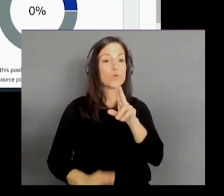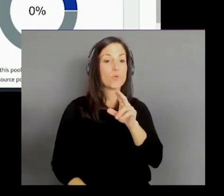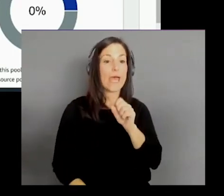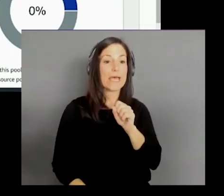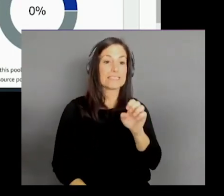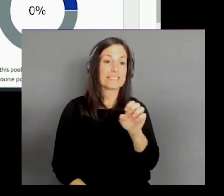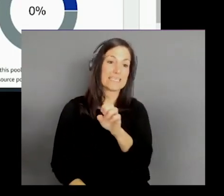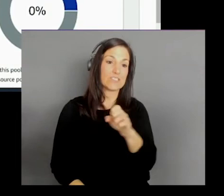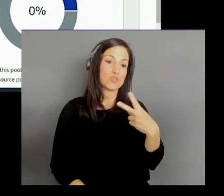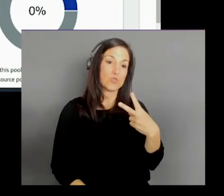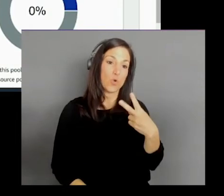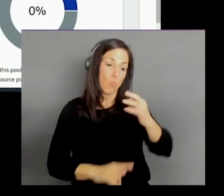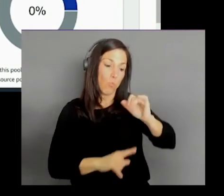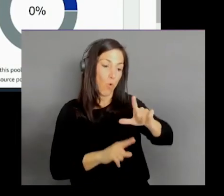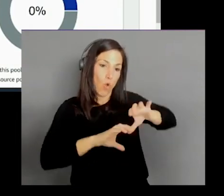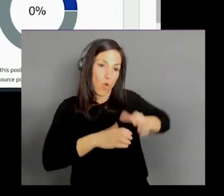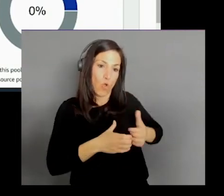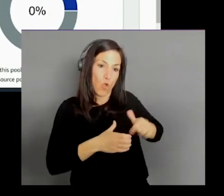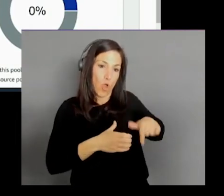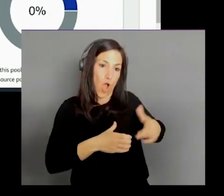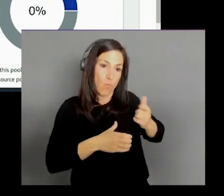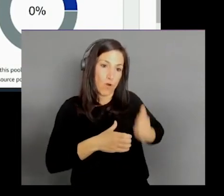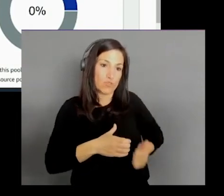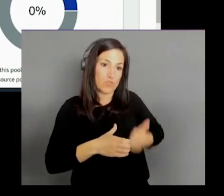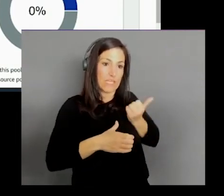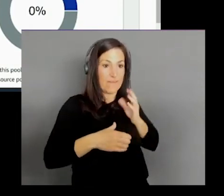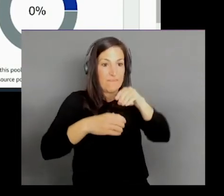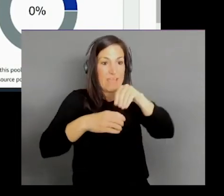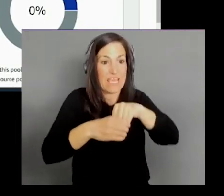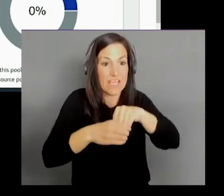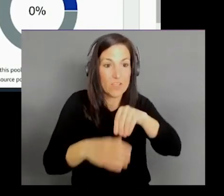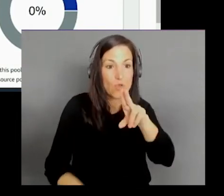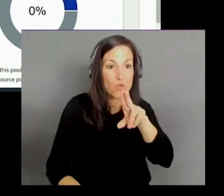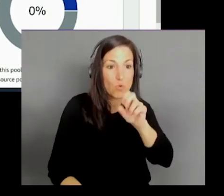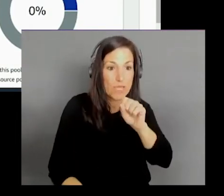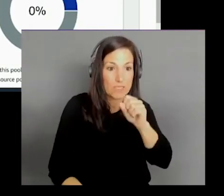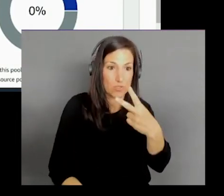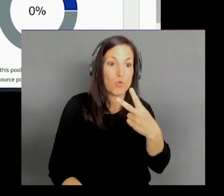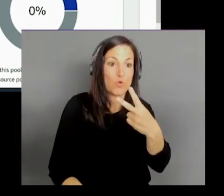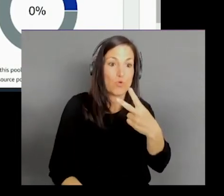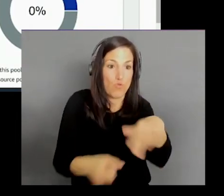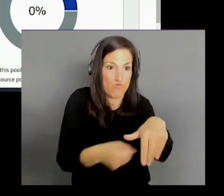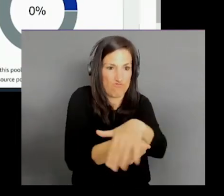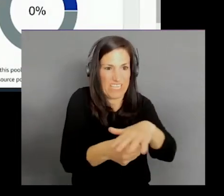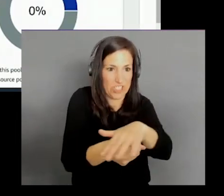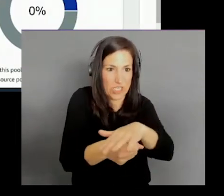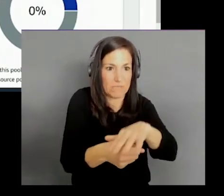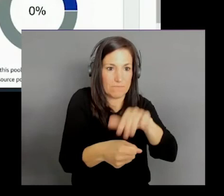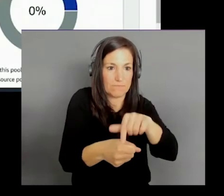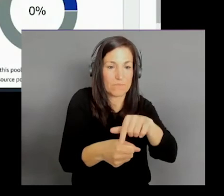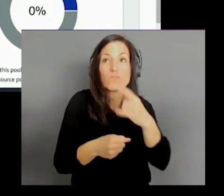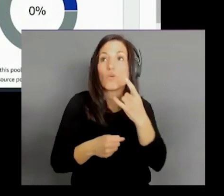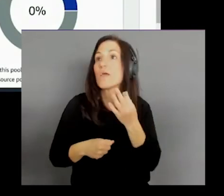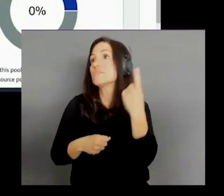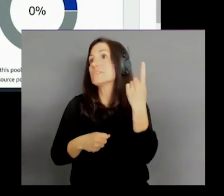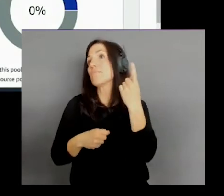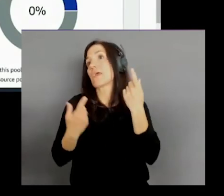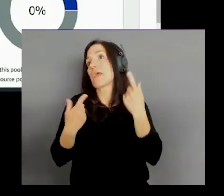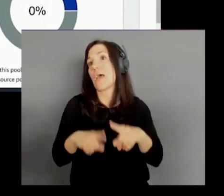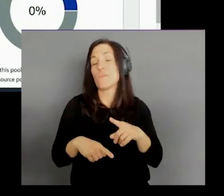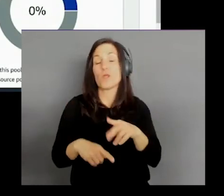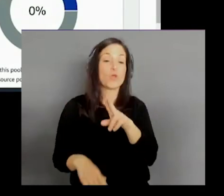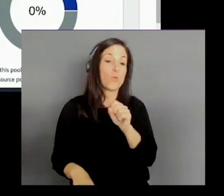live in the US East 2 region. So if something were to happen in US East 1, I